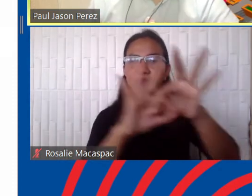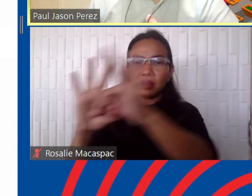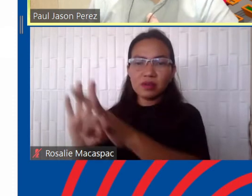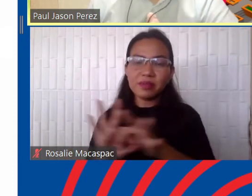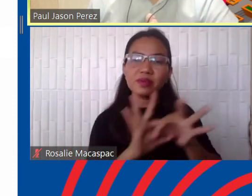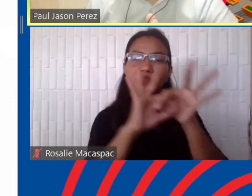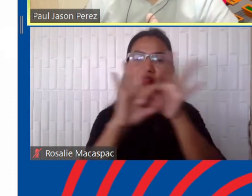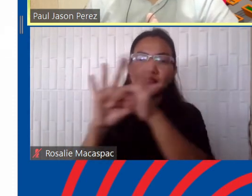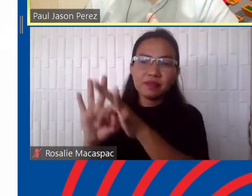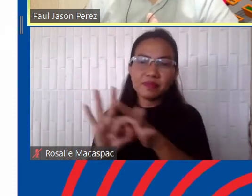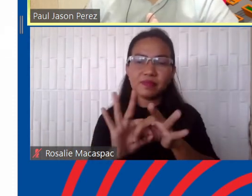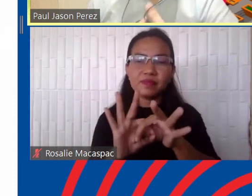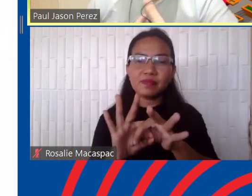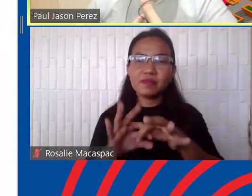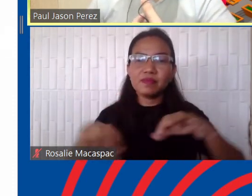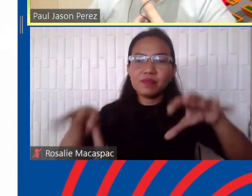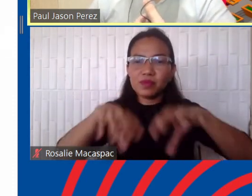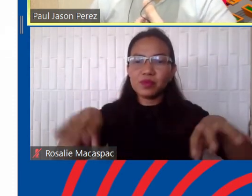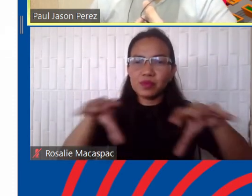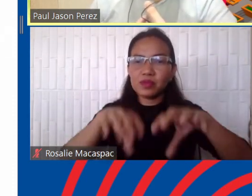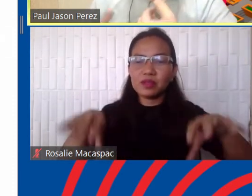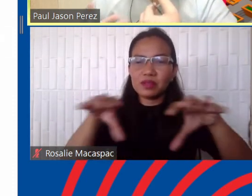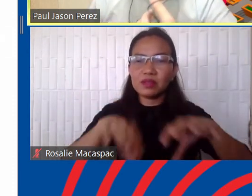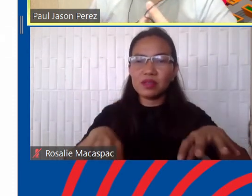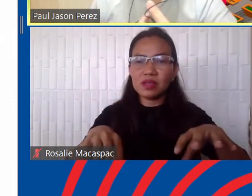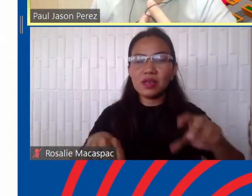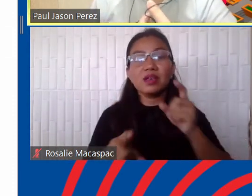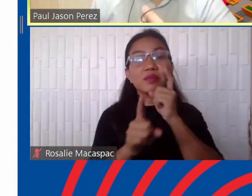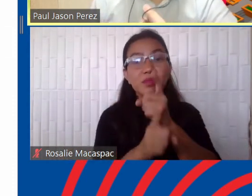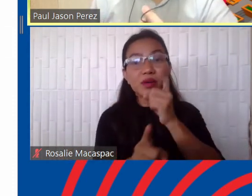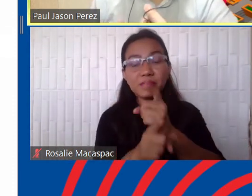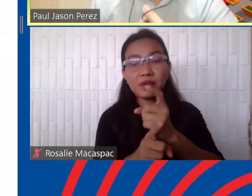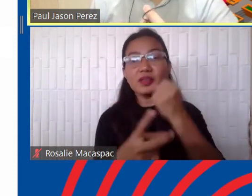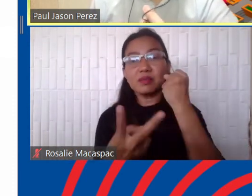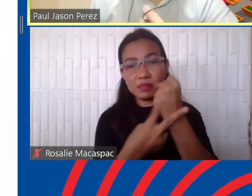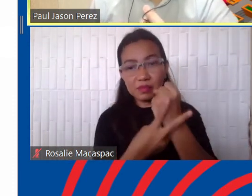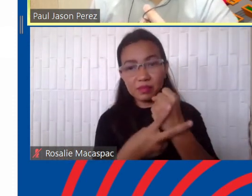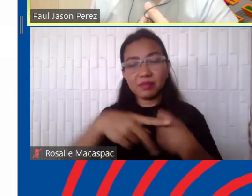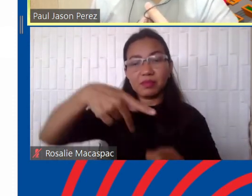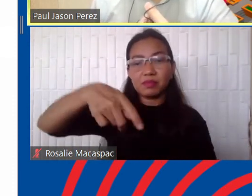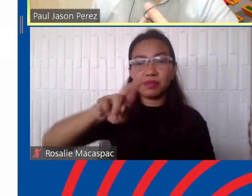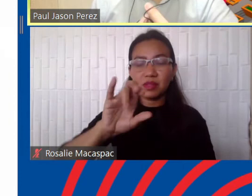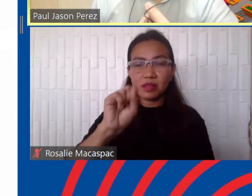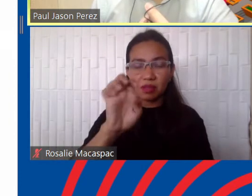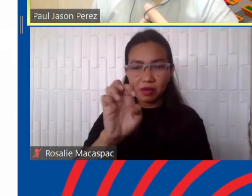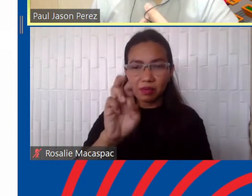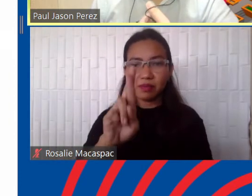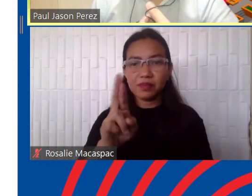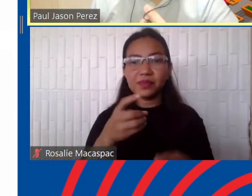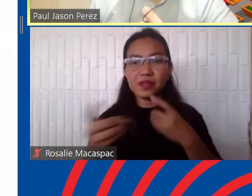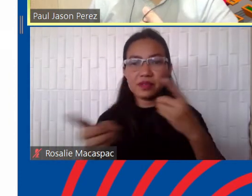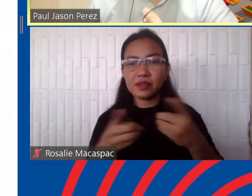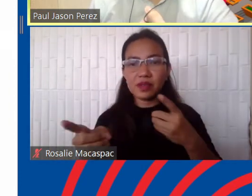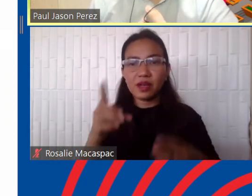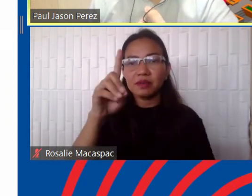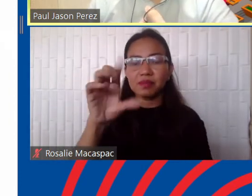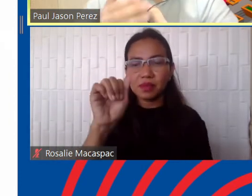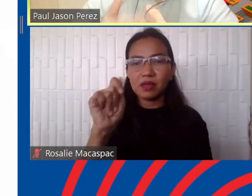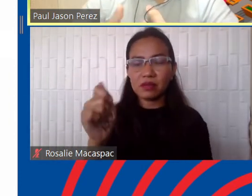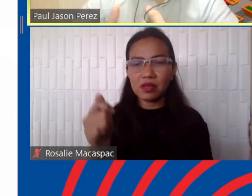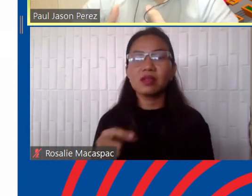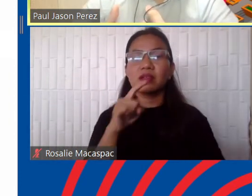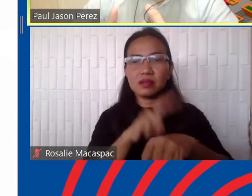So if we properly preserve, describe our data, then that will give way to